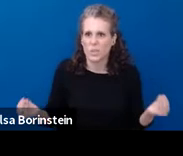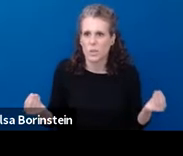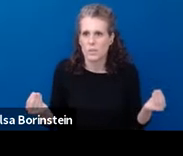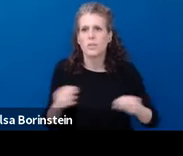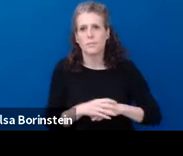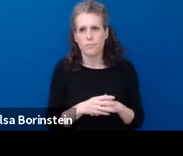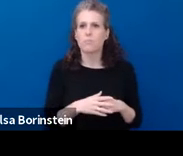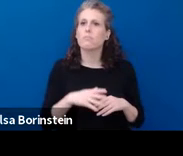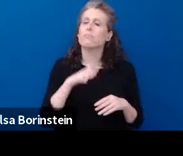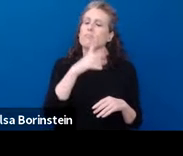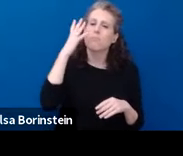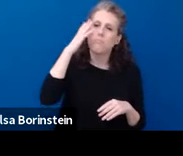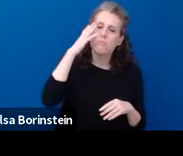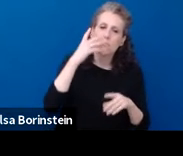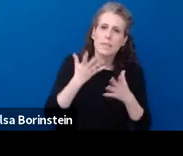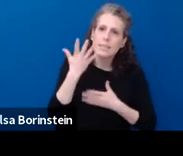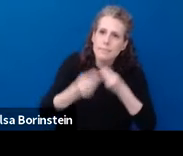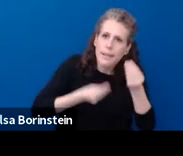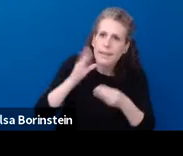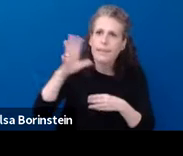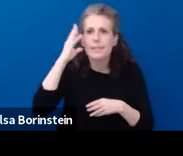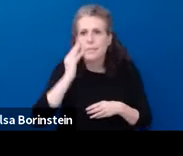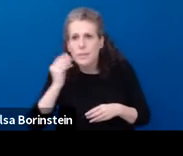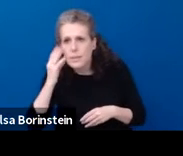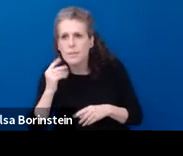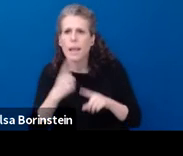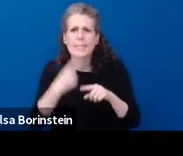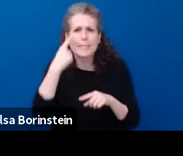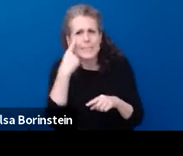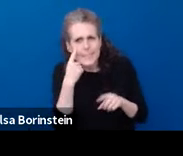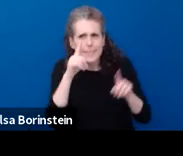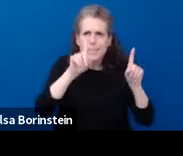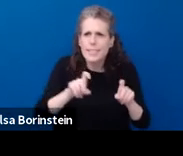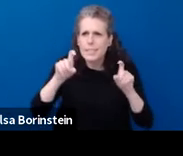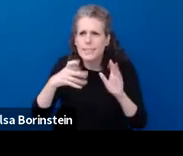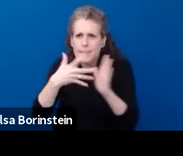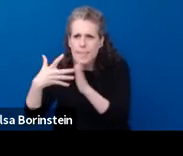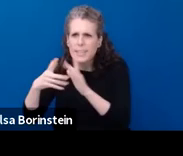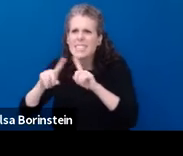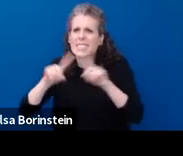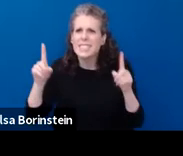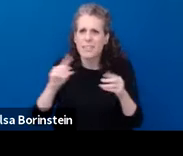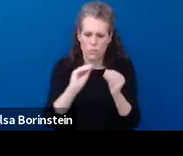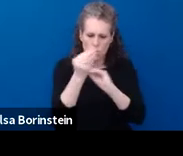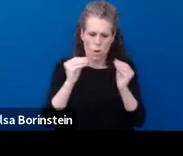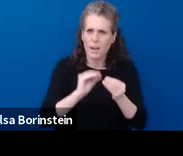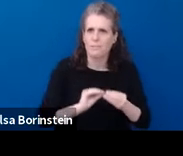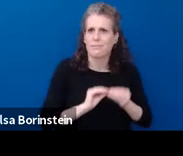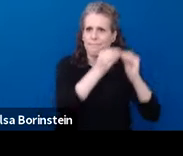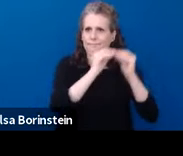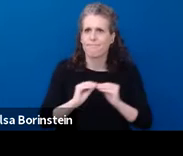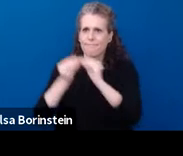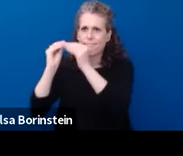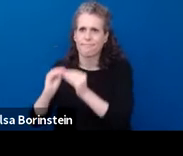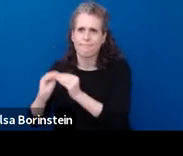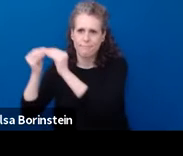and experiences in user testing, different kind of product development, and so on. And of course, we are very